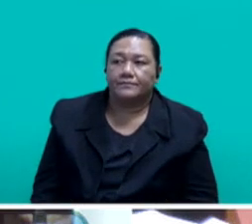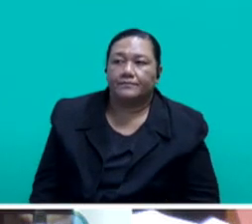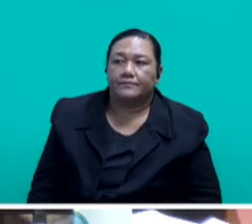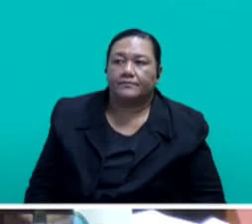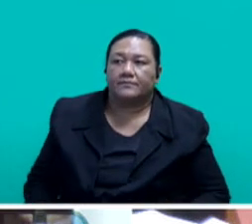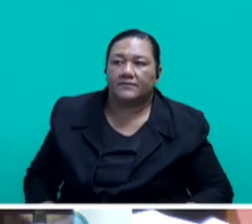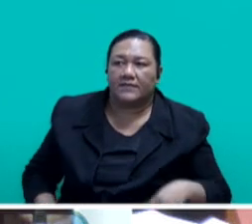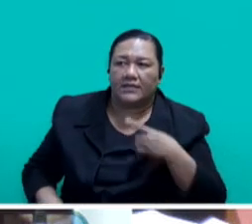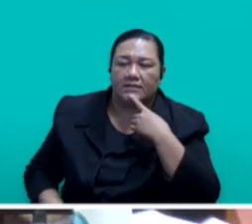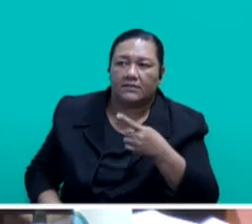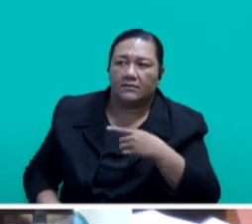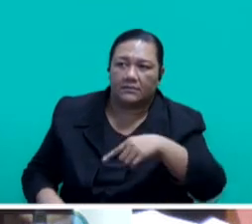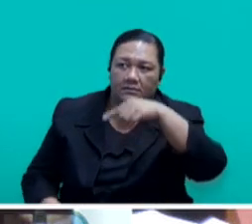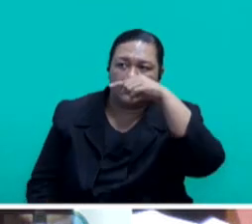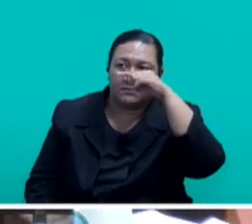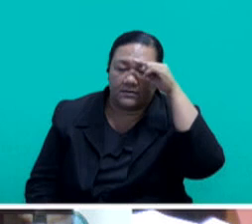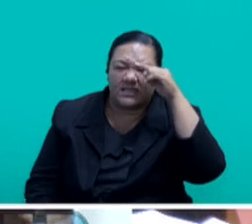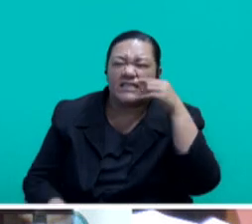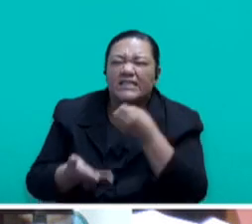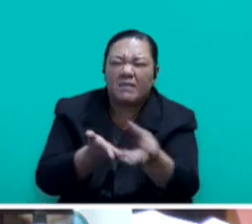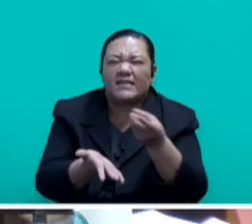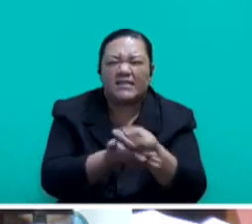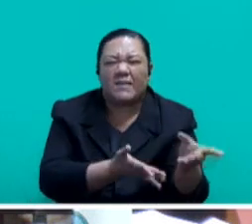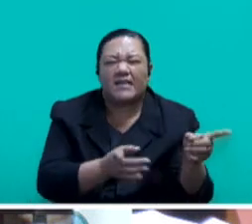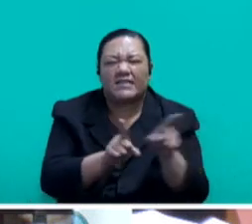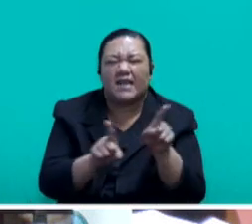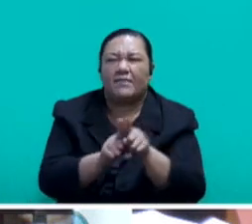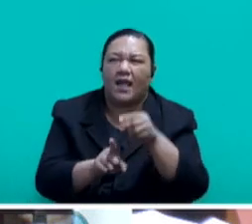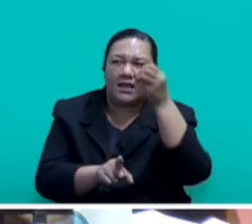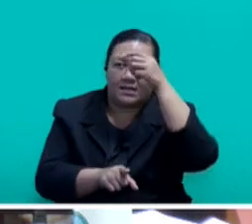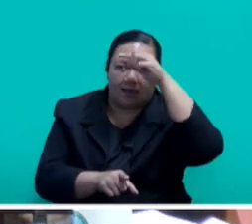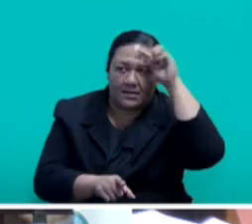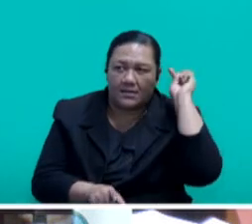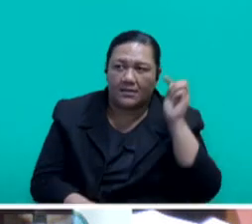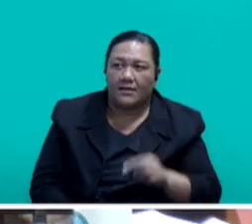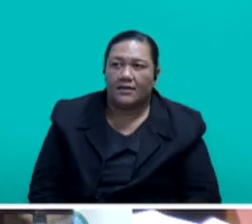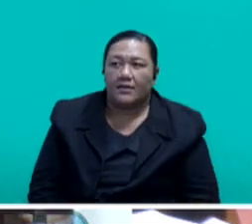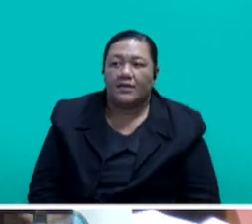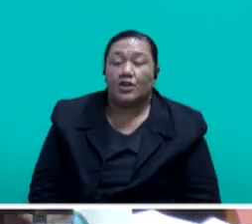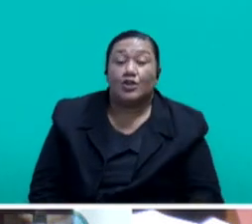drunkards, spending like drunkards in the nightclub, you recited him.